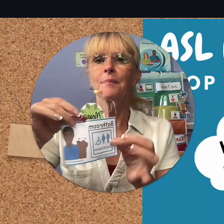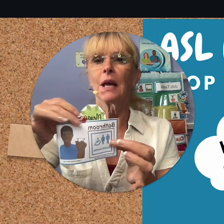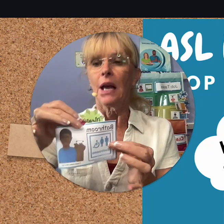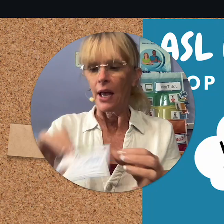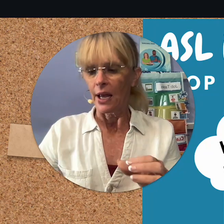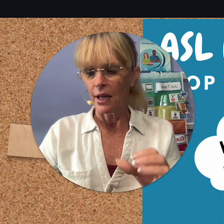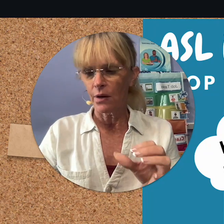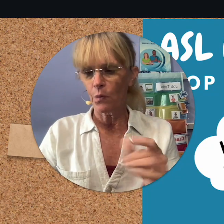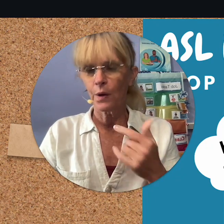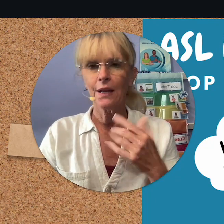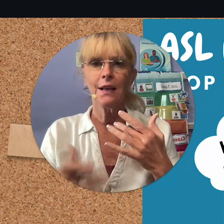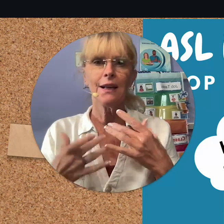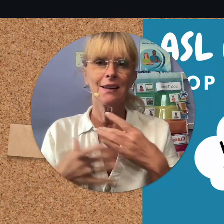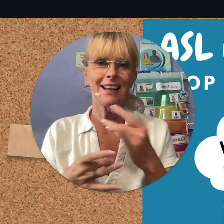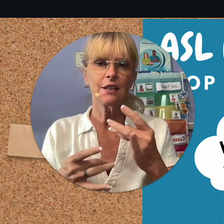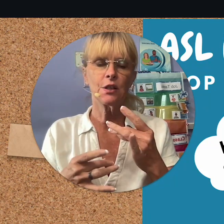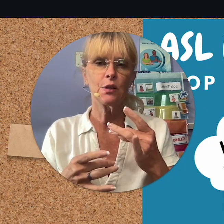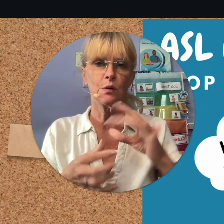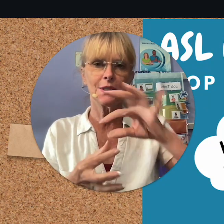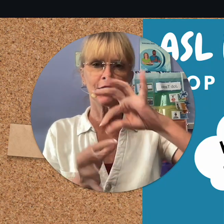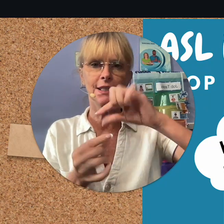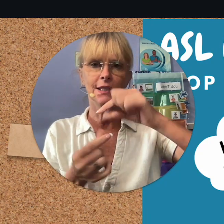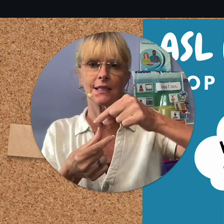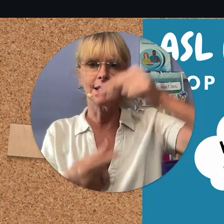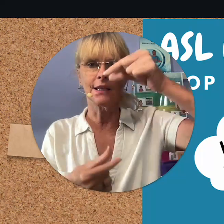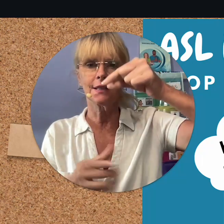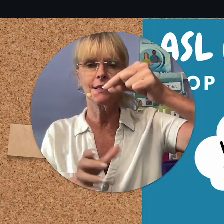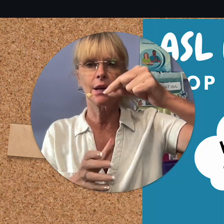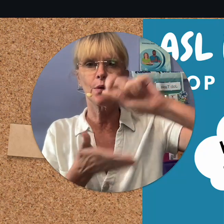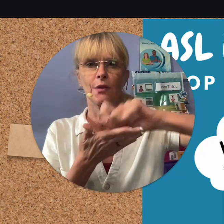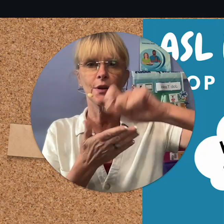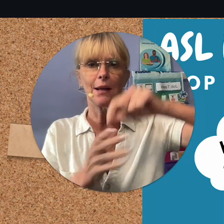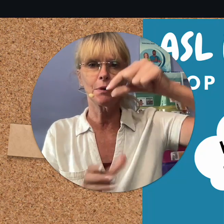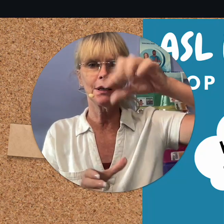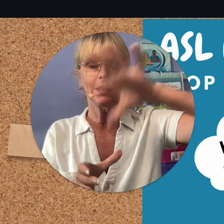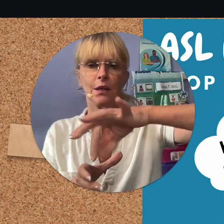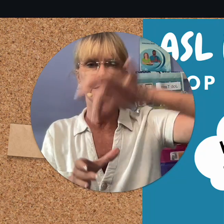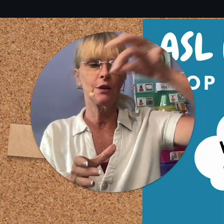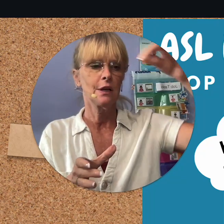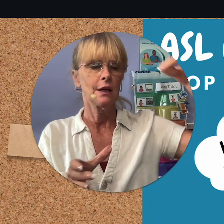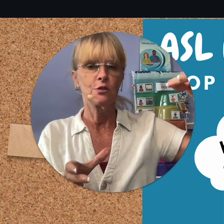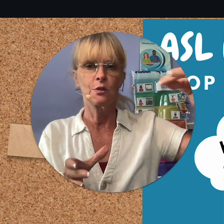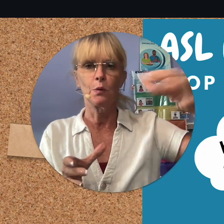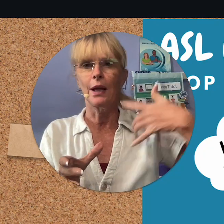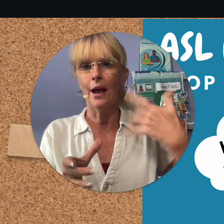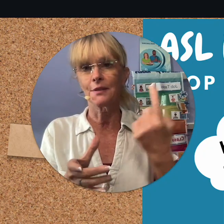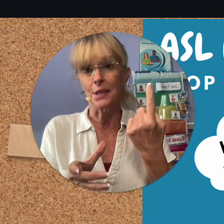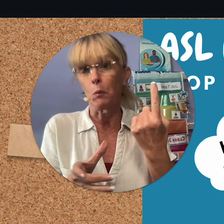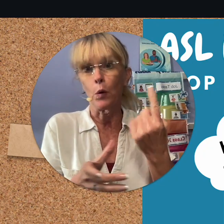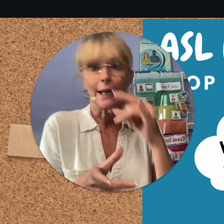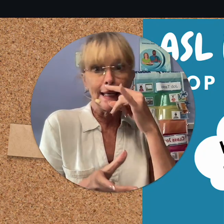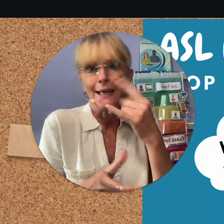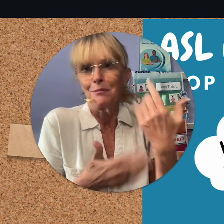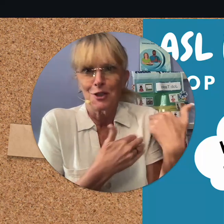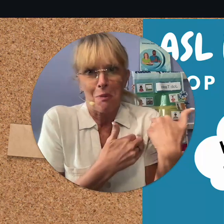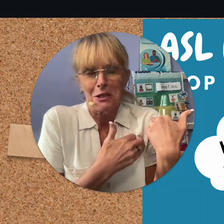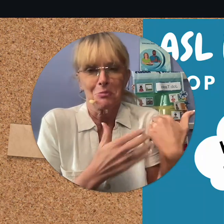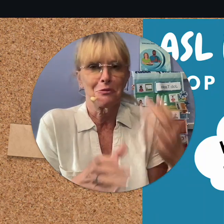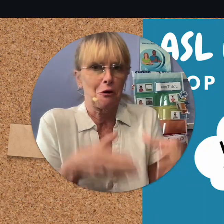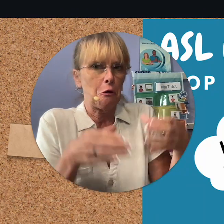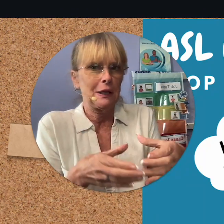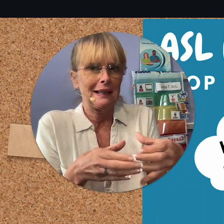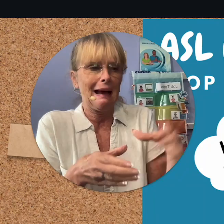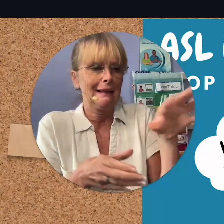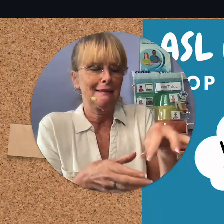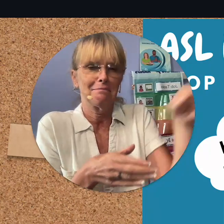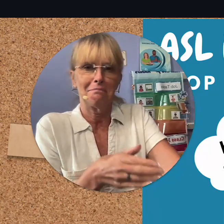Okay, and we like to use just the sticks and write their name on it, and then we have a kid responsible